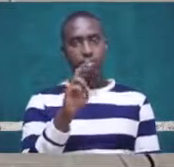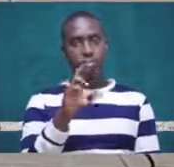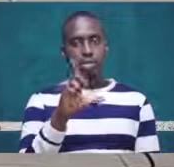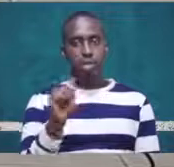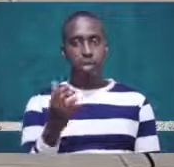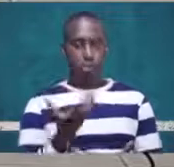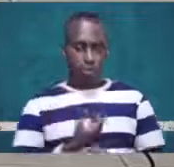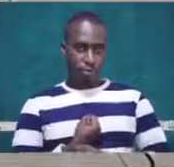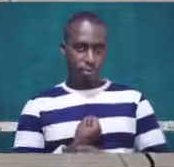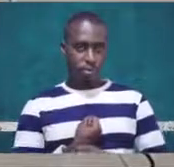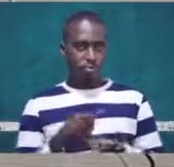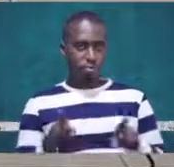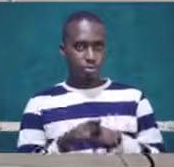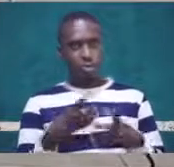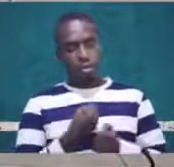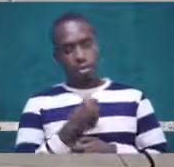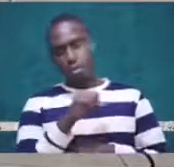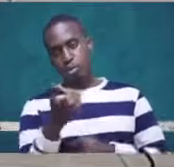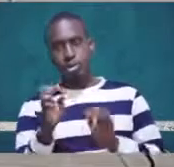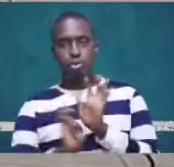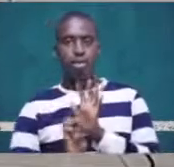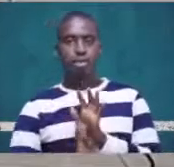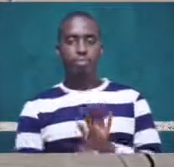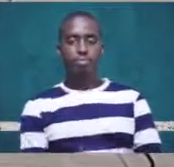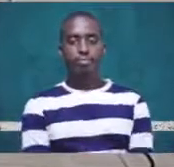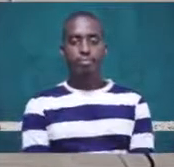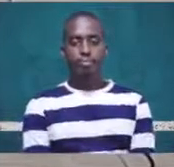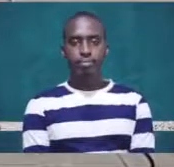So let us take another example.